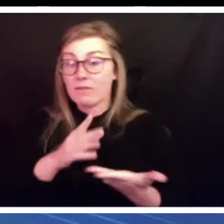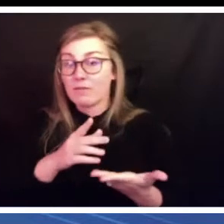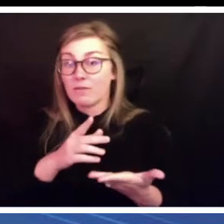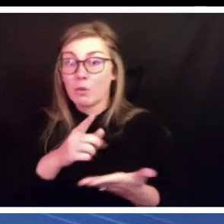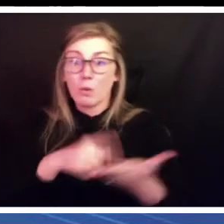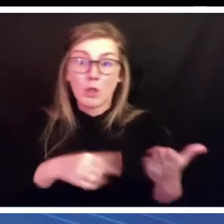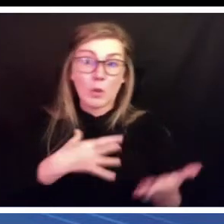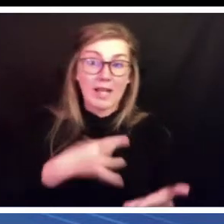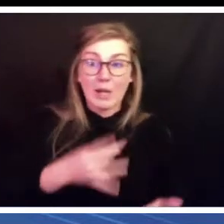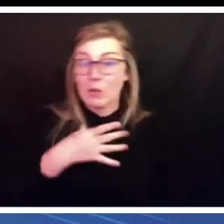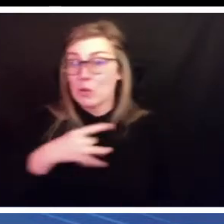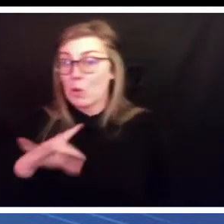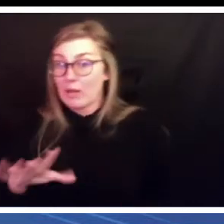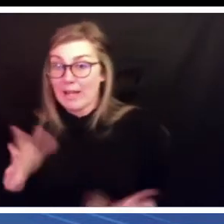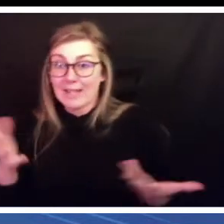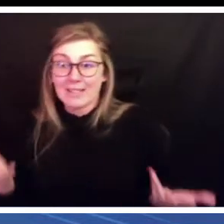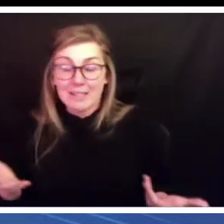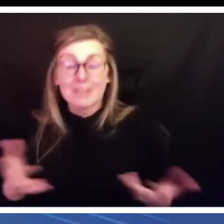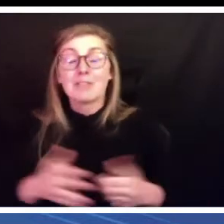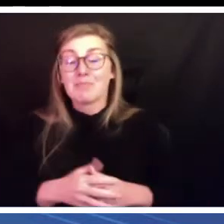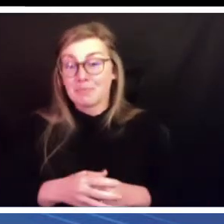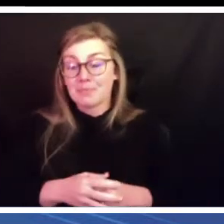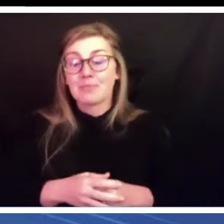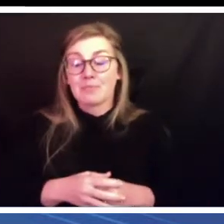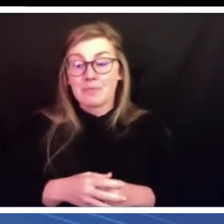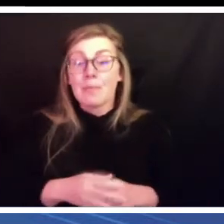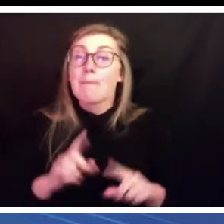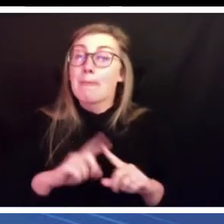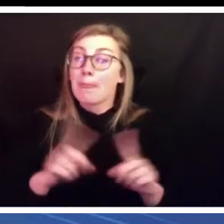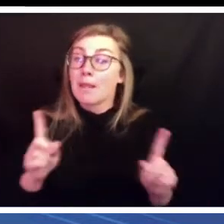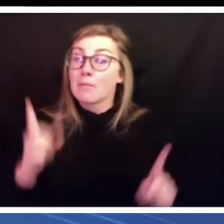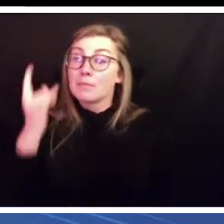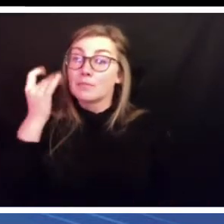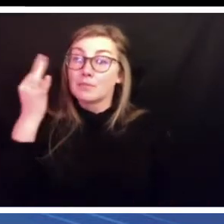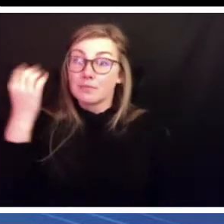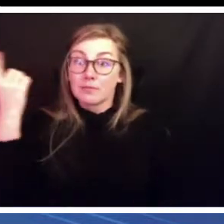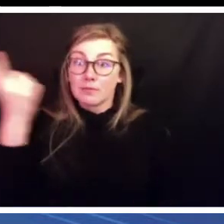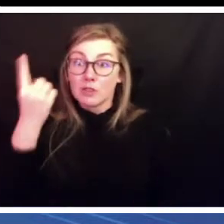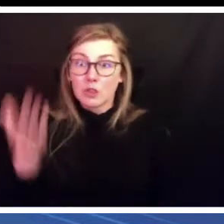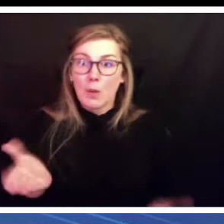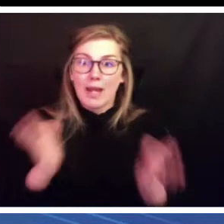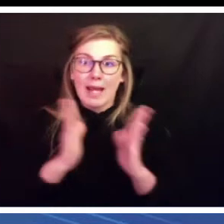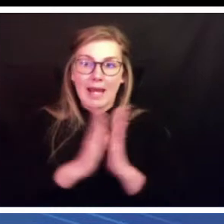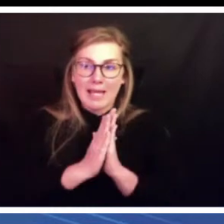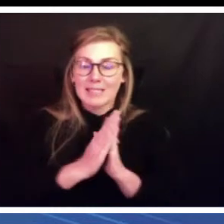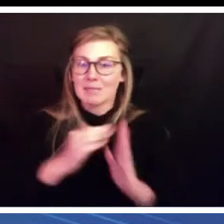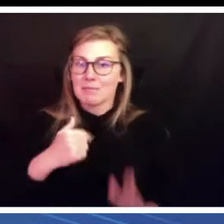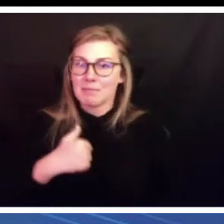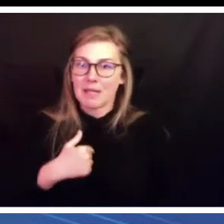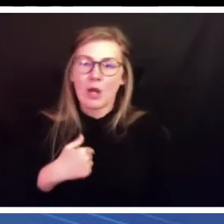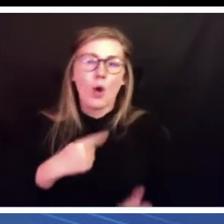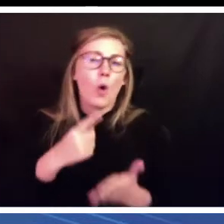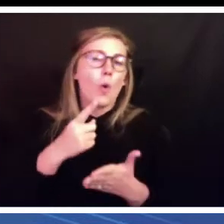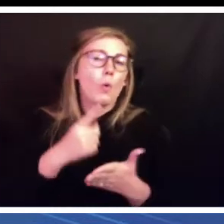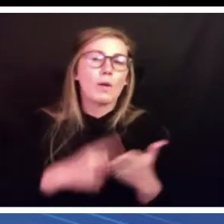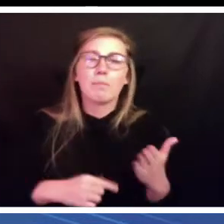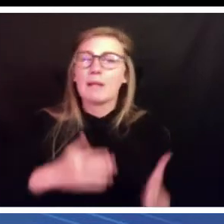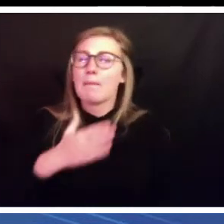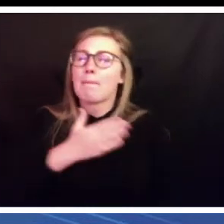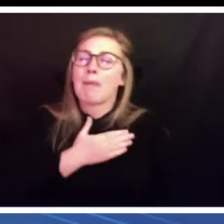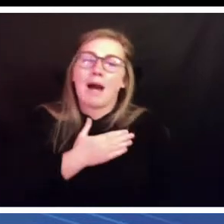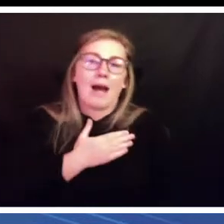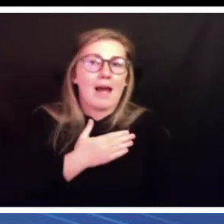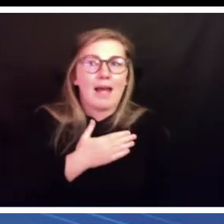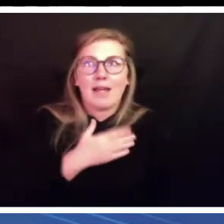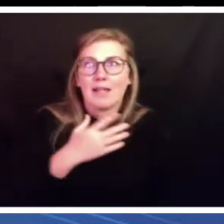important is, and this is, if someone asked me, what would be my greatest wish? What would be my pipe dream right now? It would